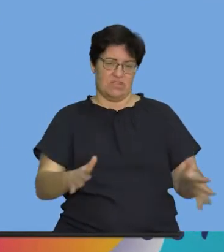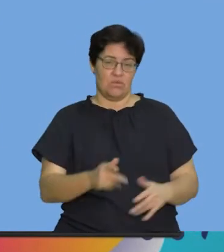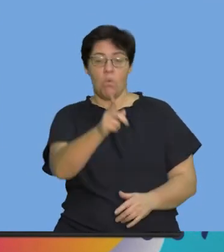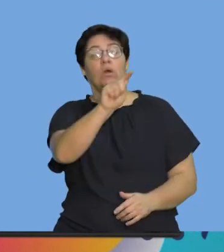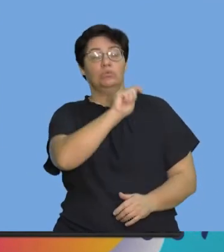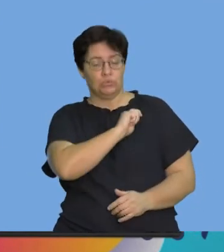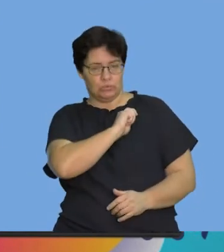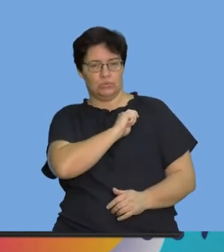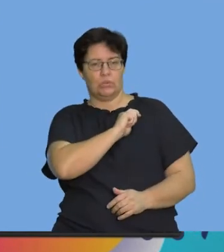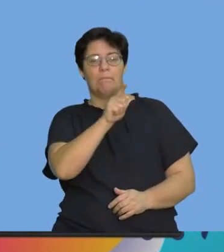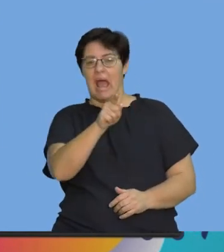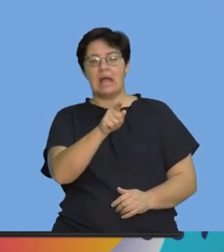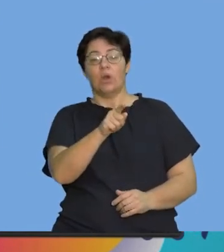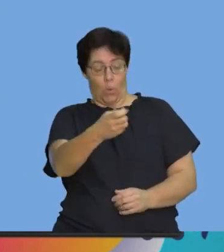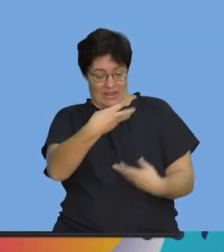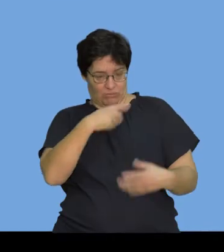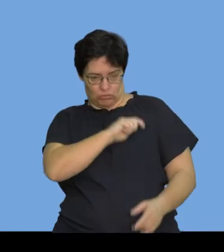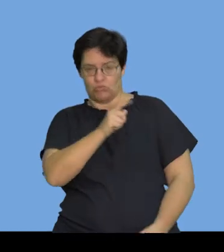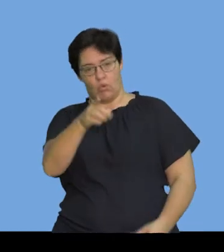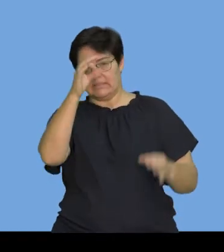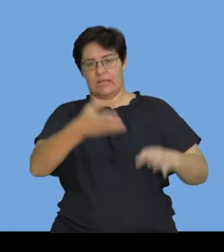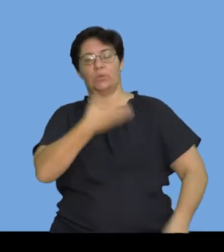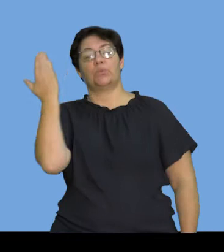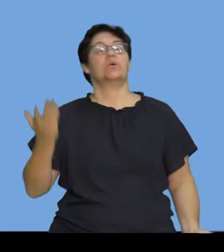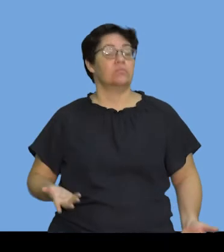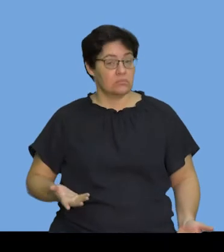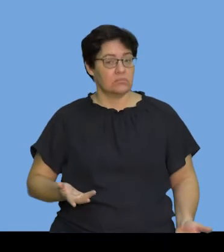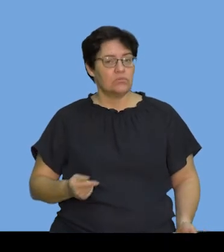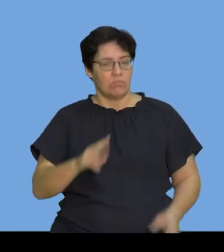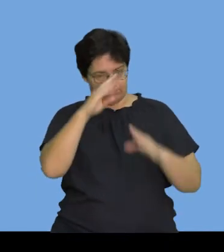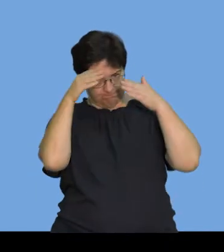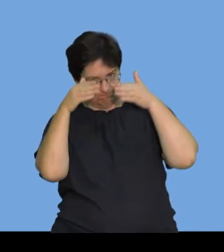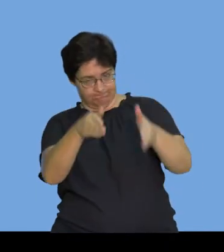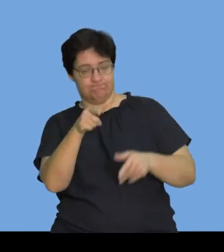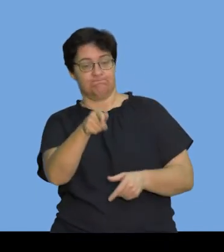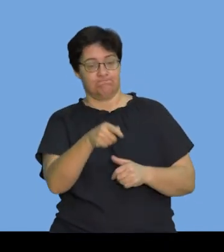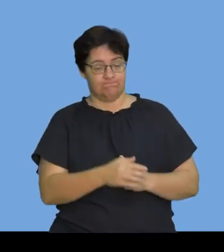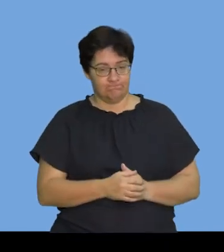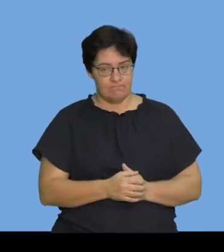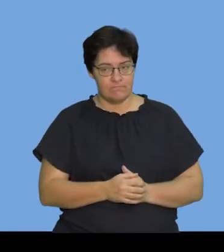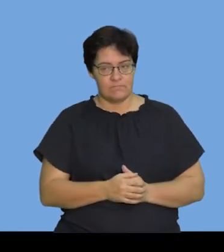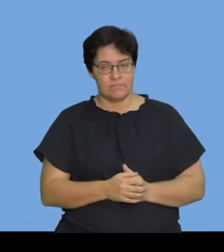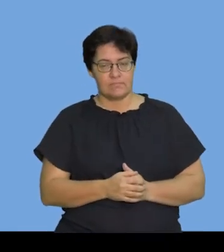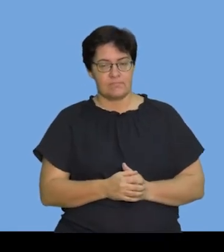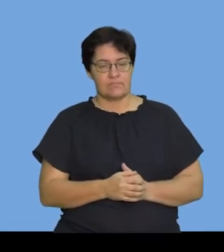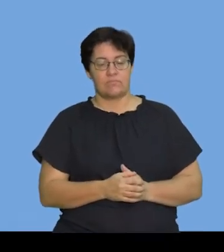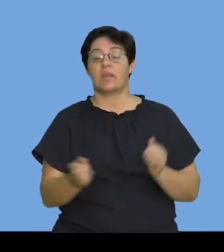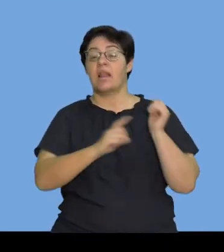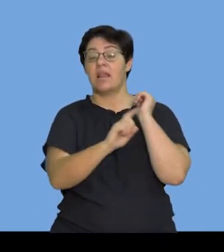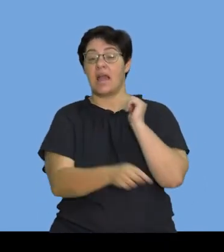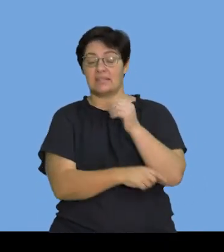you decide not to give me the truth. So please do pay attention to that. Now, the last one will